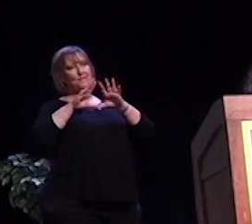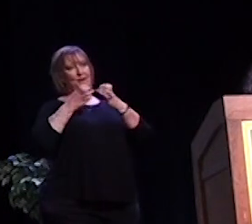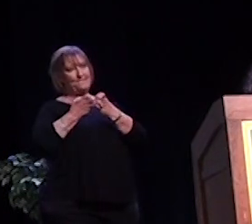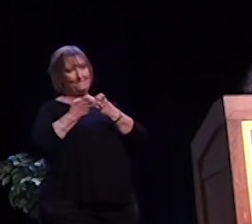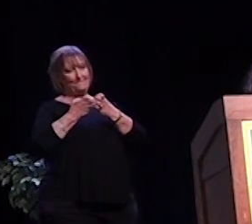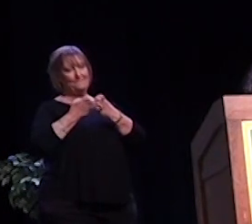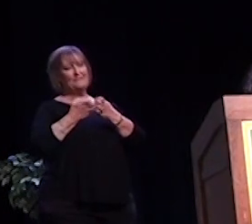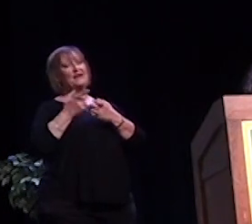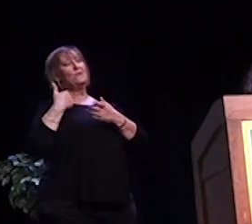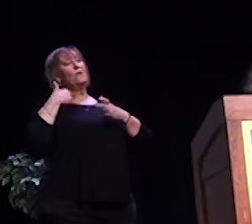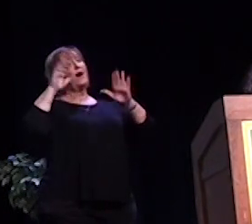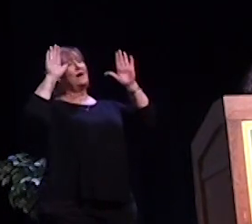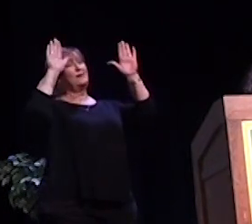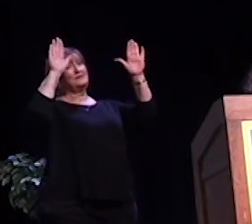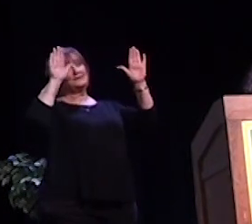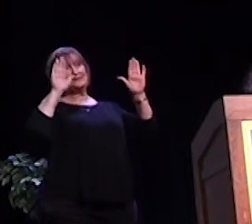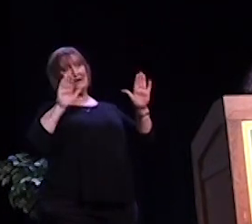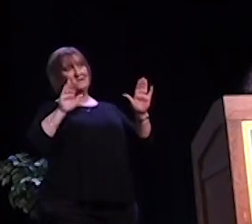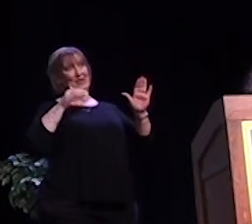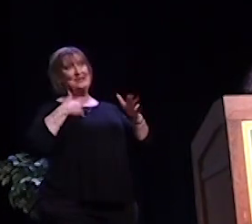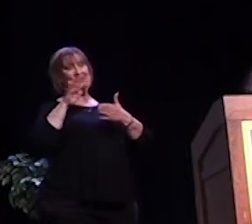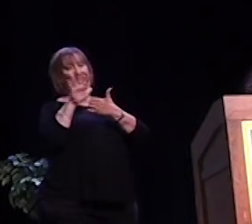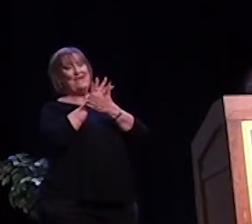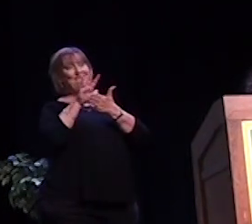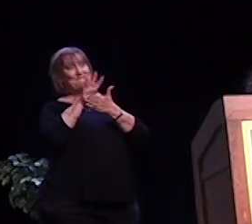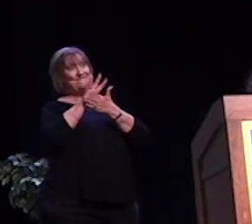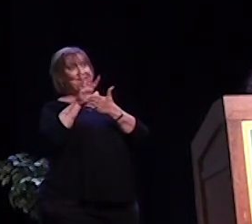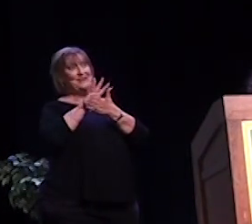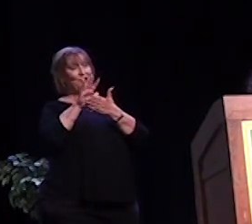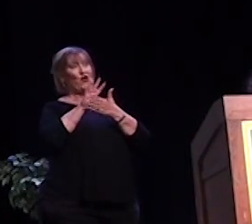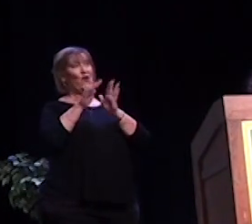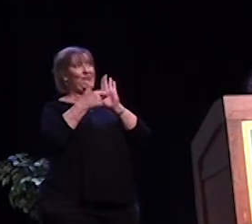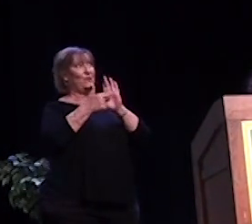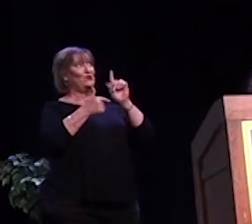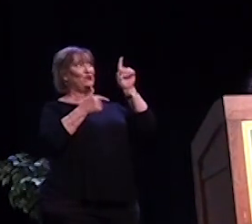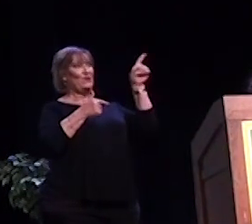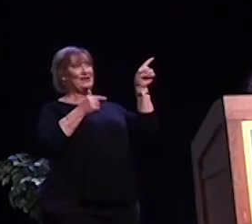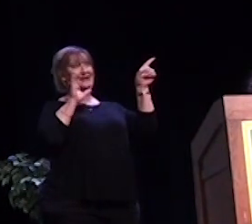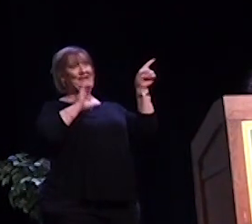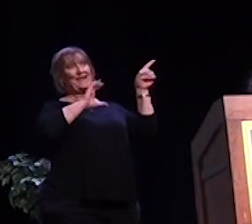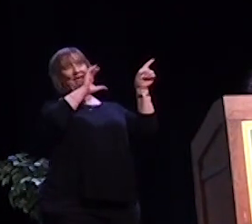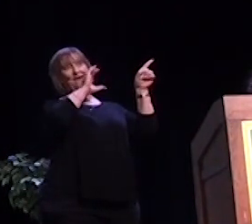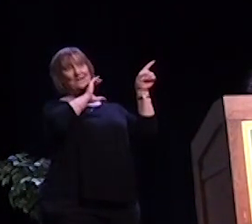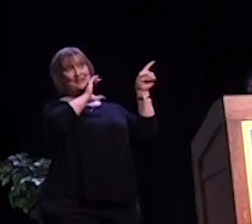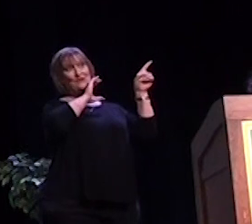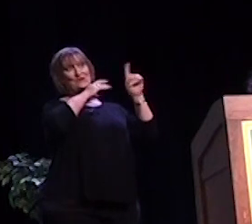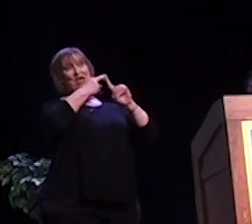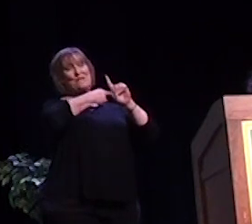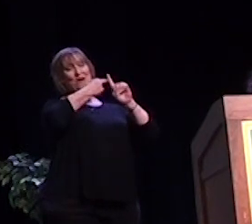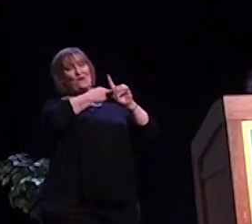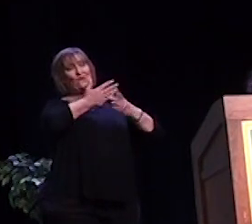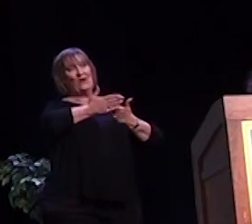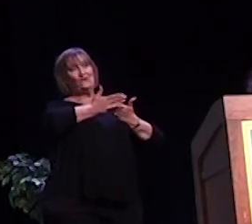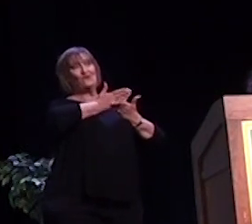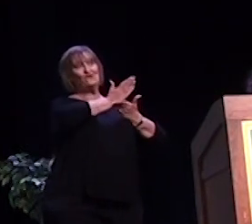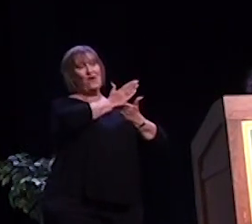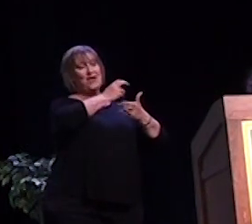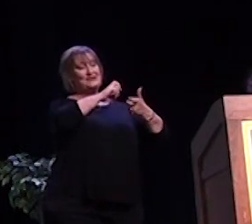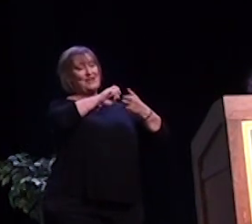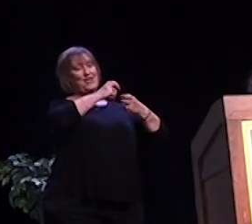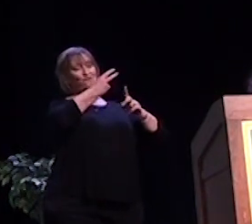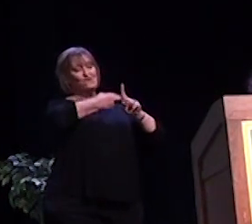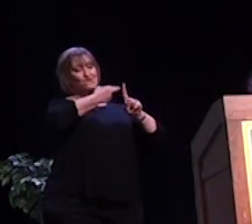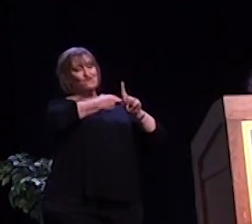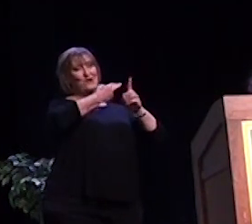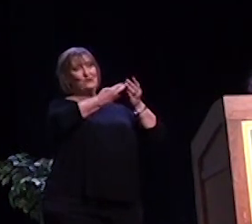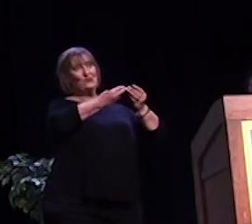has an amazing video that is being played in the cafeteria. That again is the Renter Solutions Subcommittee with the San